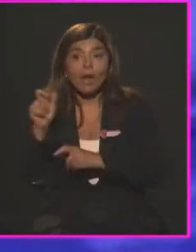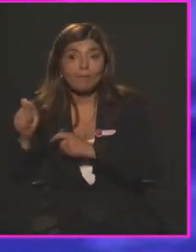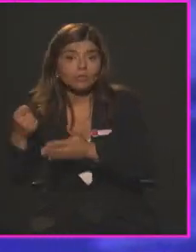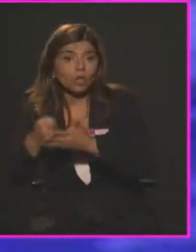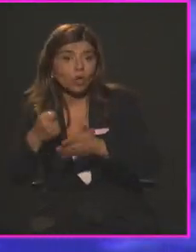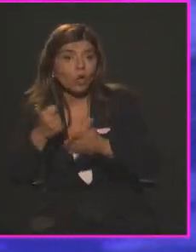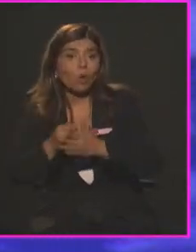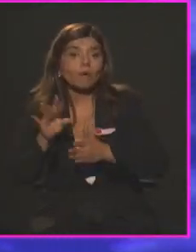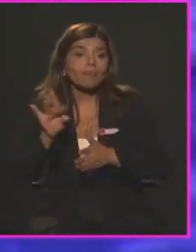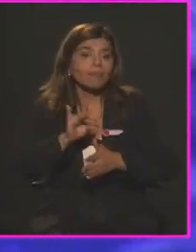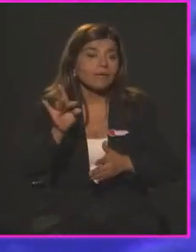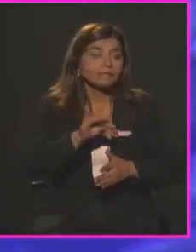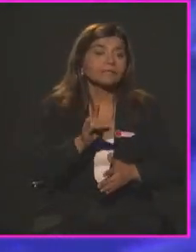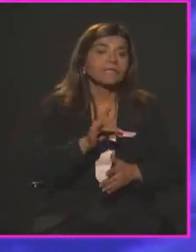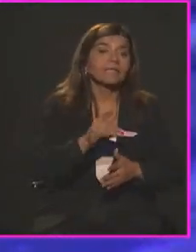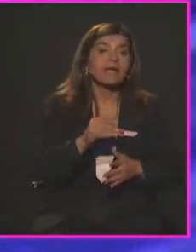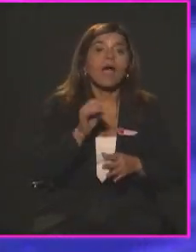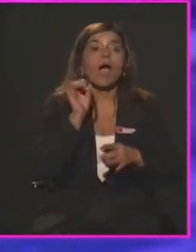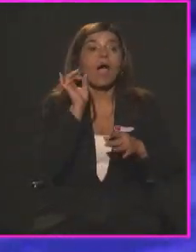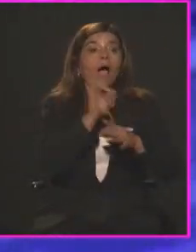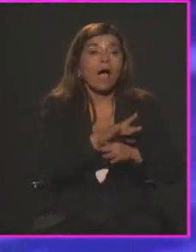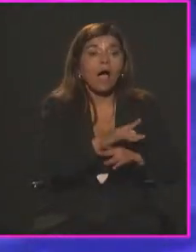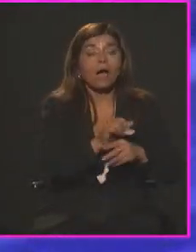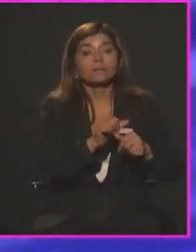ship it far away.